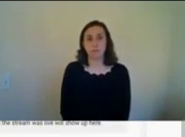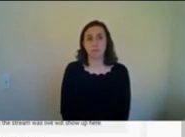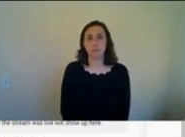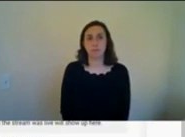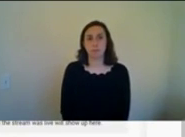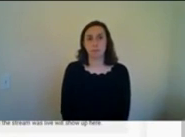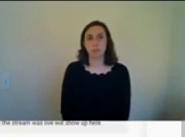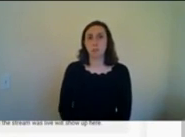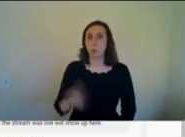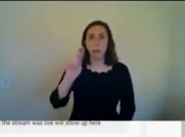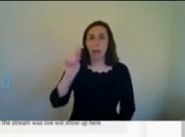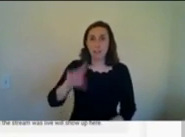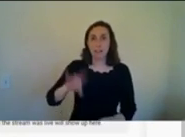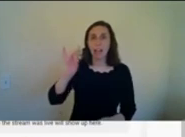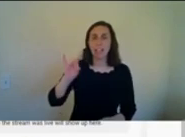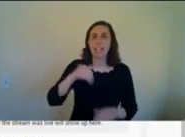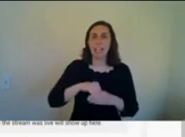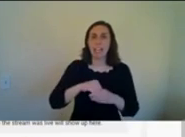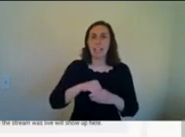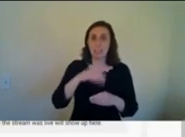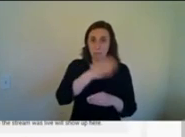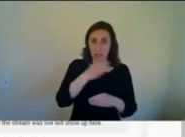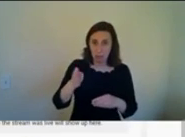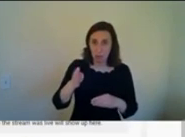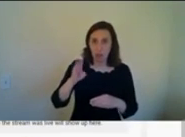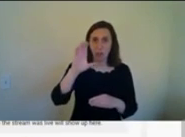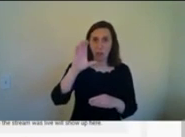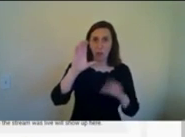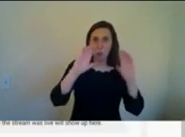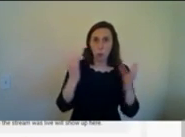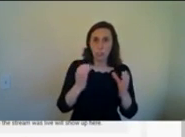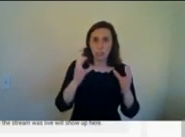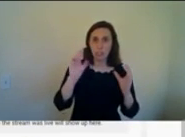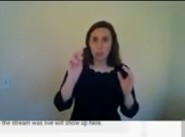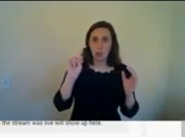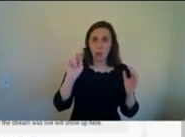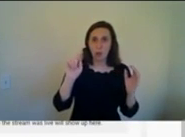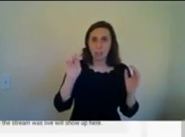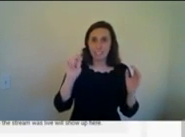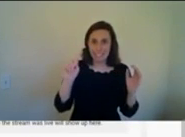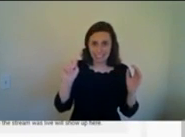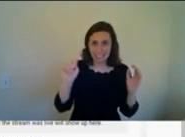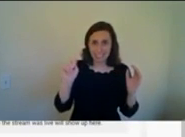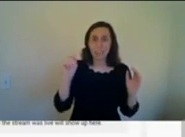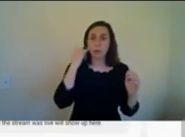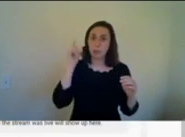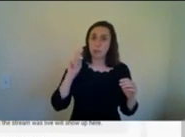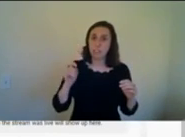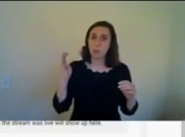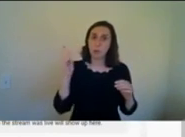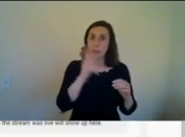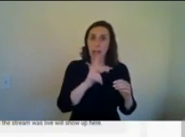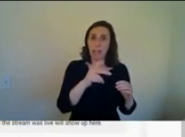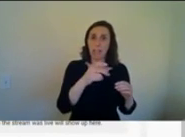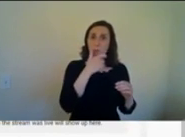in the course content on Blackboard, so that we can get back to the videos as need be. So